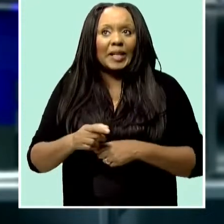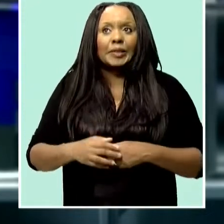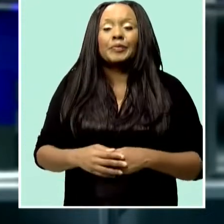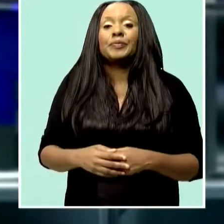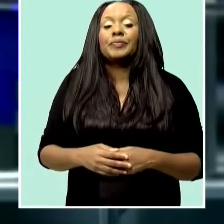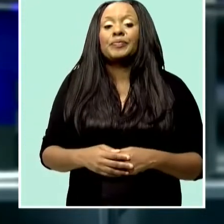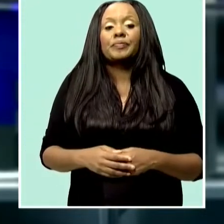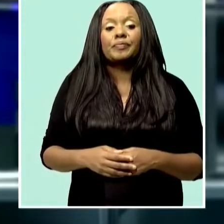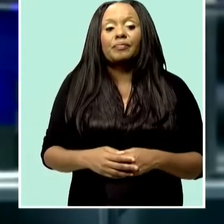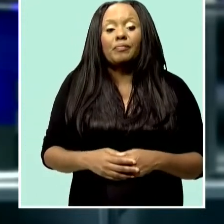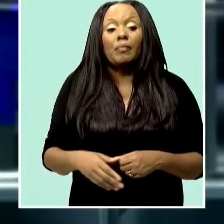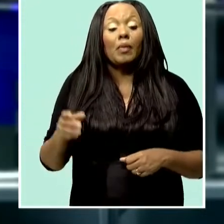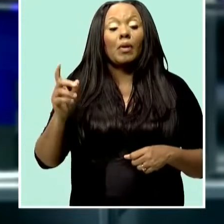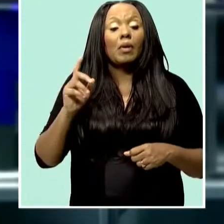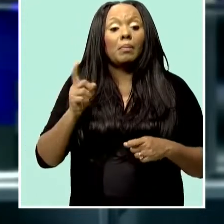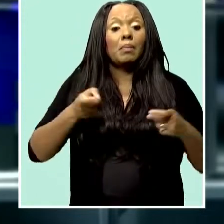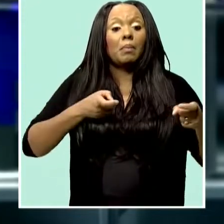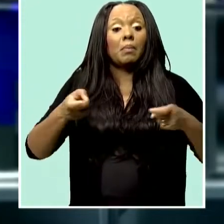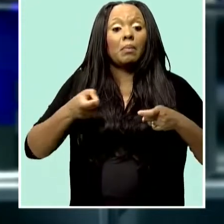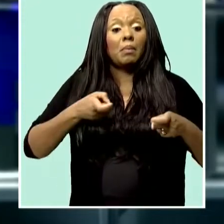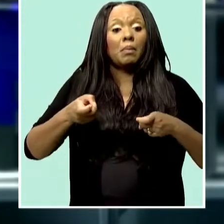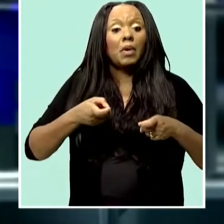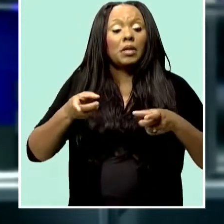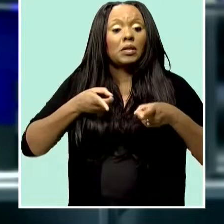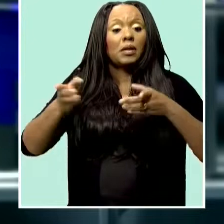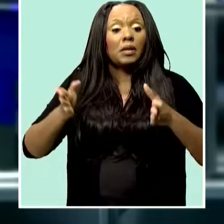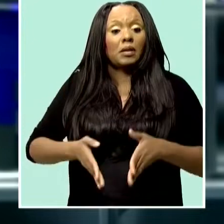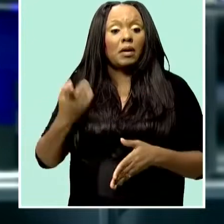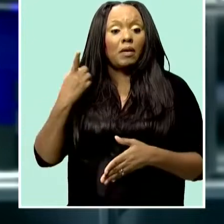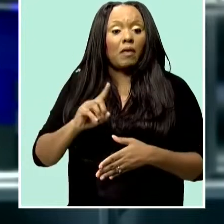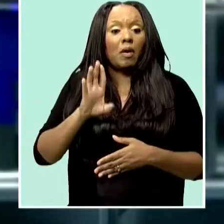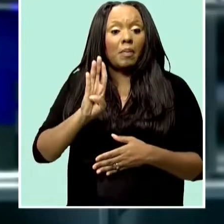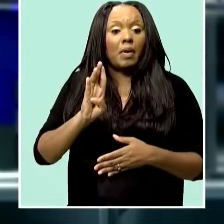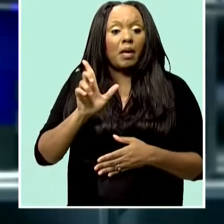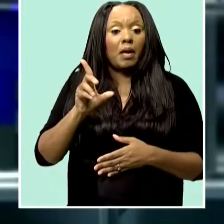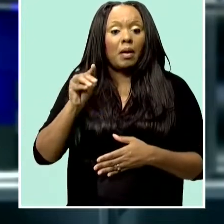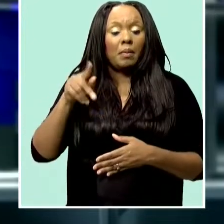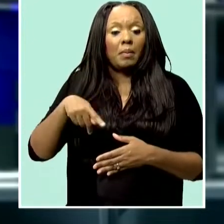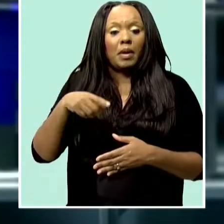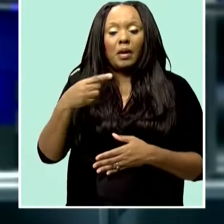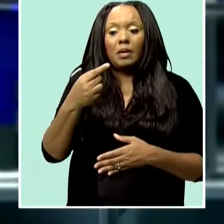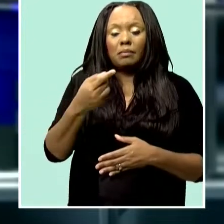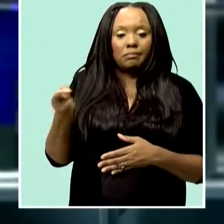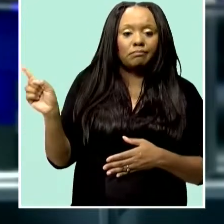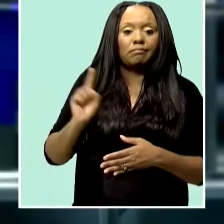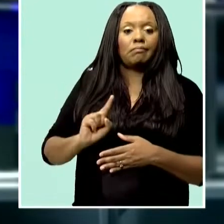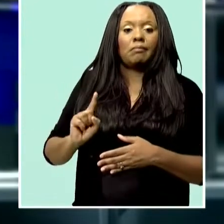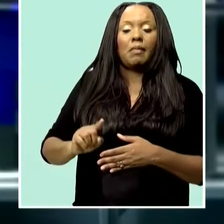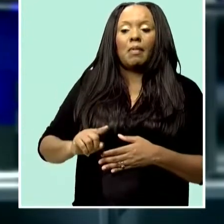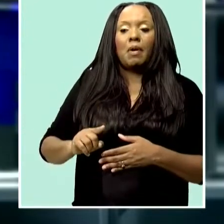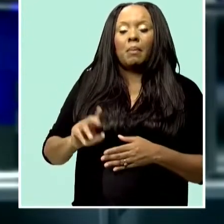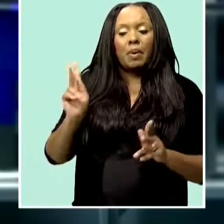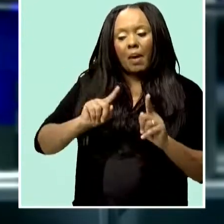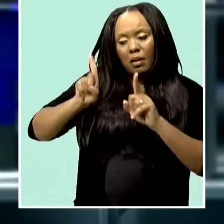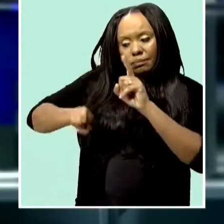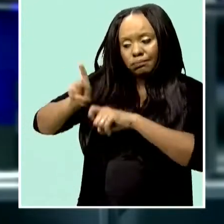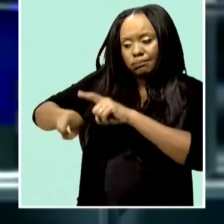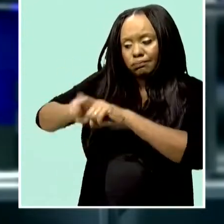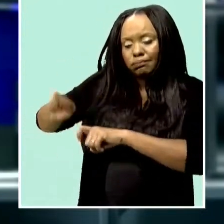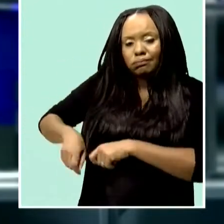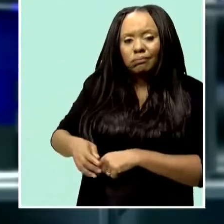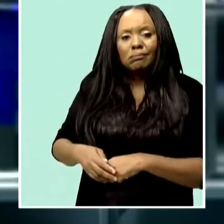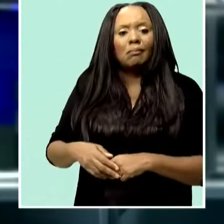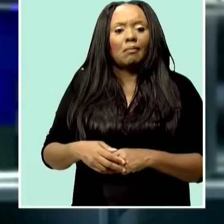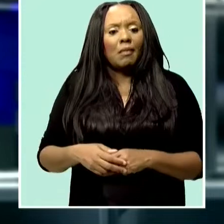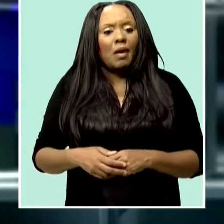Now, following the opening presentations, Managing Director of the Light and Power, Roger Blackman, took the witness stand, responding to questions from lead counsel for the